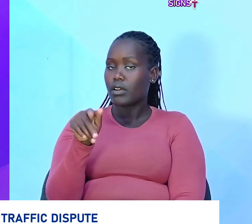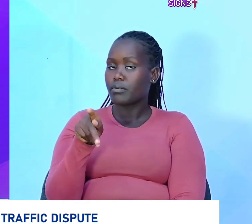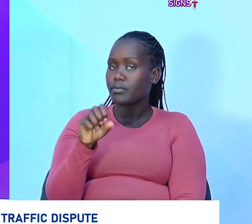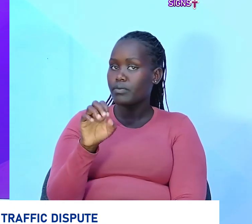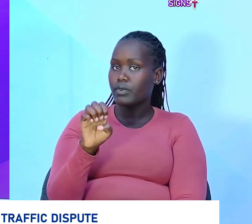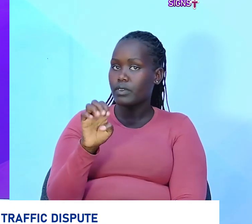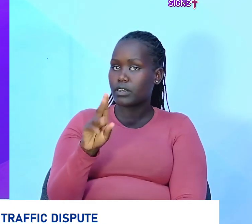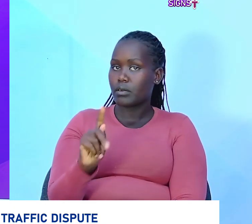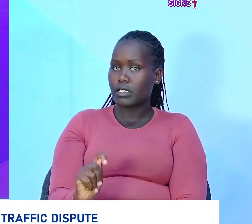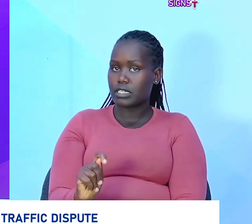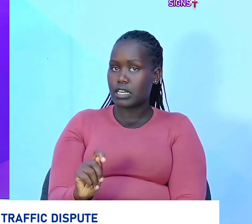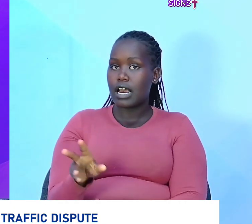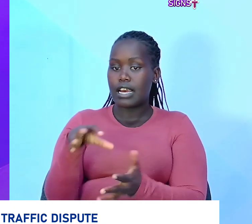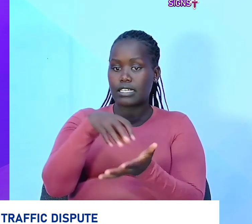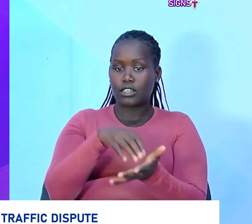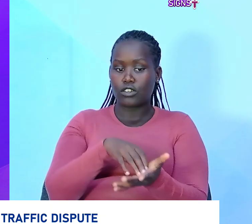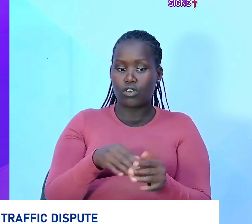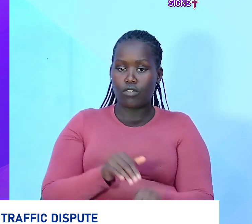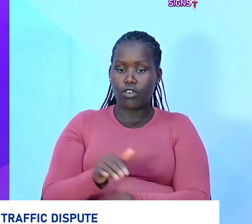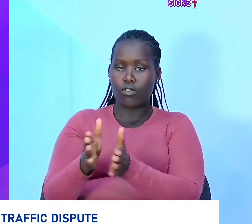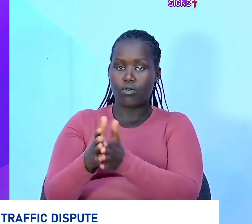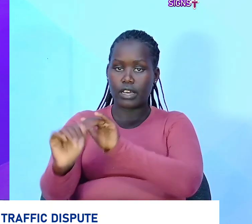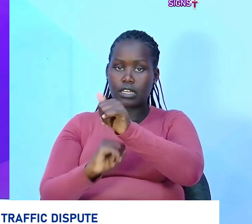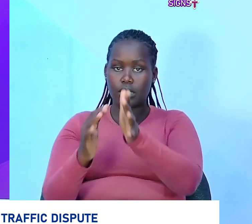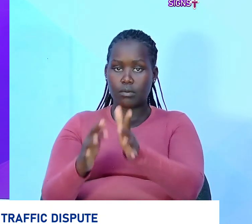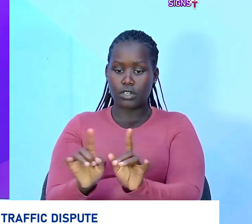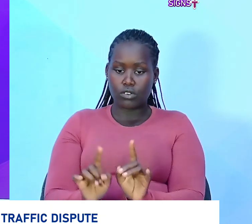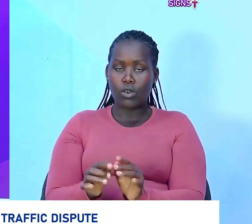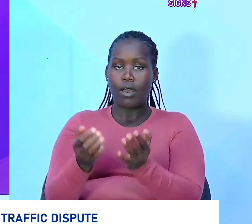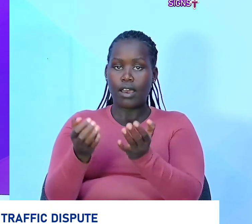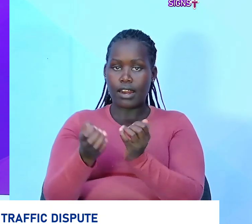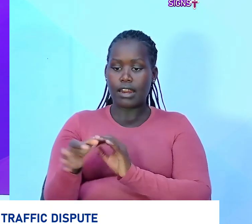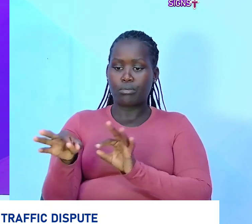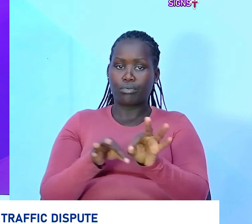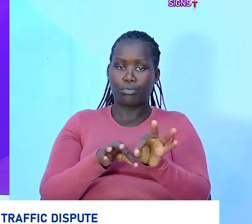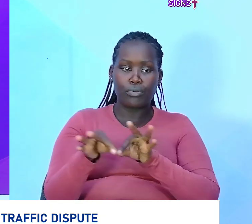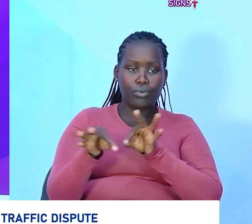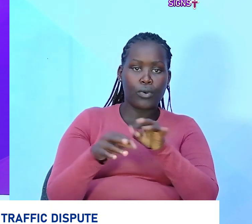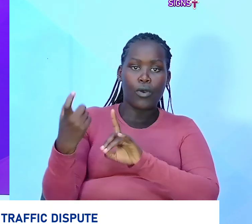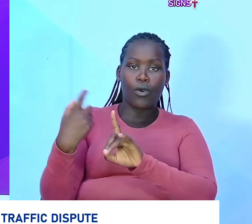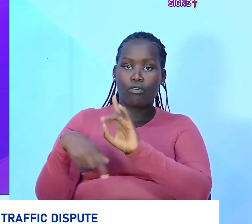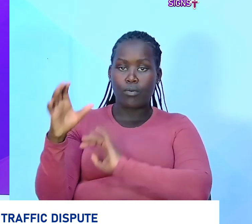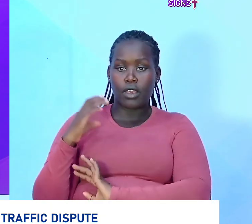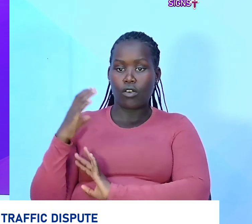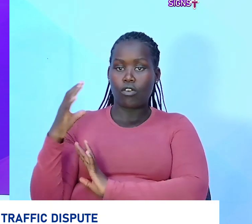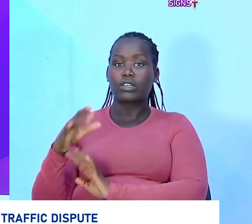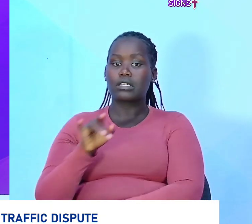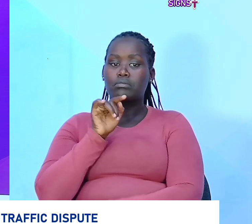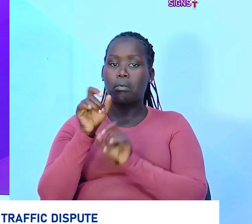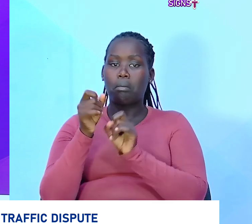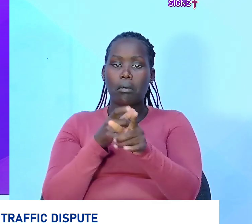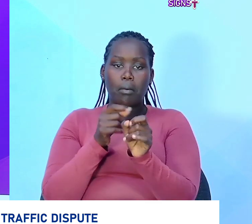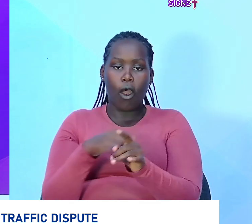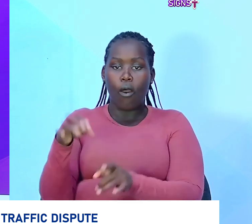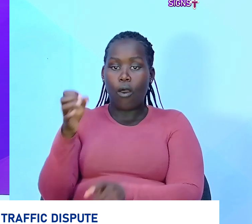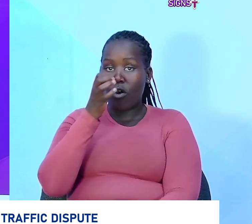was reportedly accompanied by supporters and demanded explanations from the officers, accusing them of